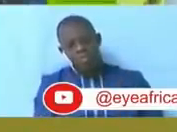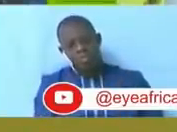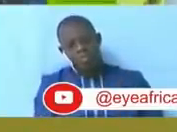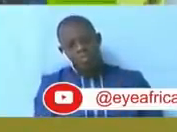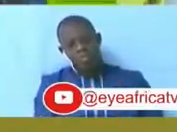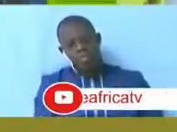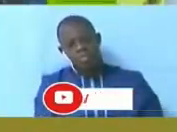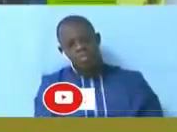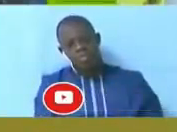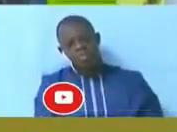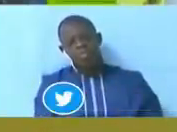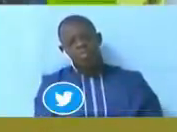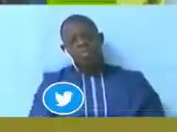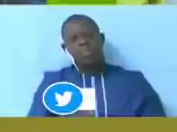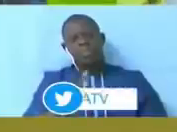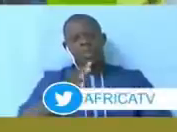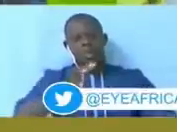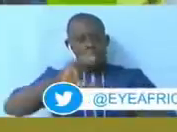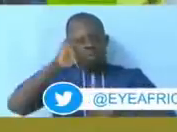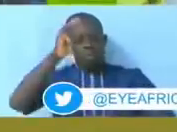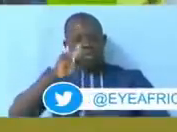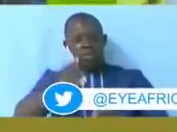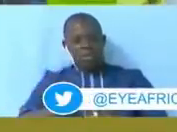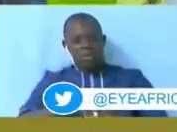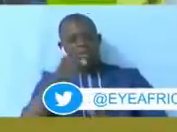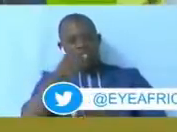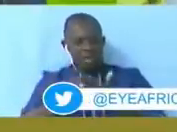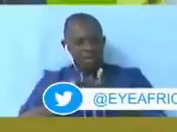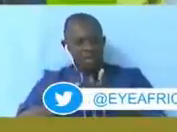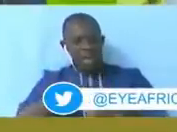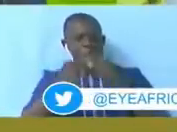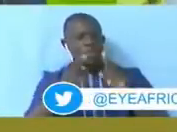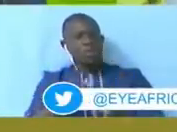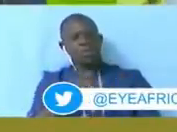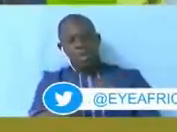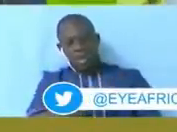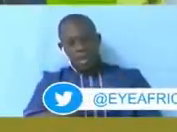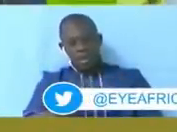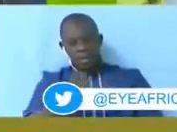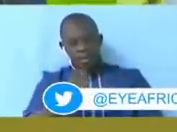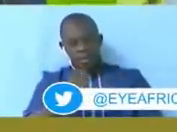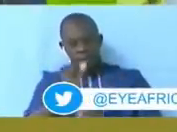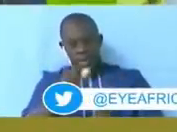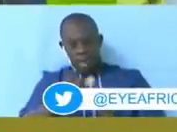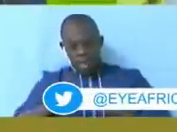most of this trouble actually would happen in the criminal division.